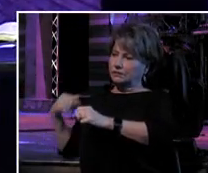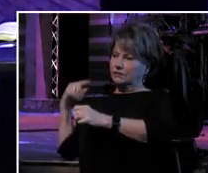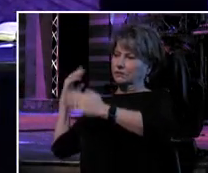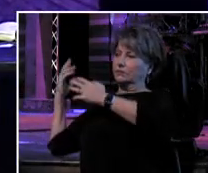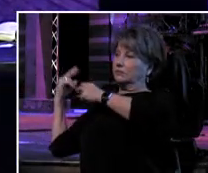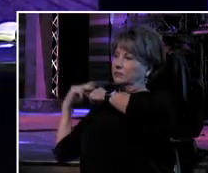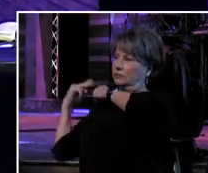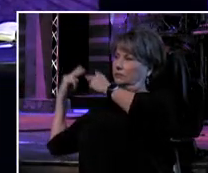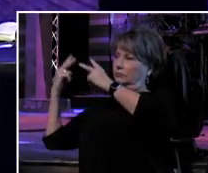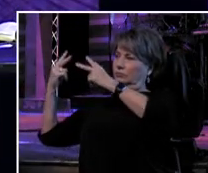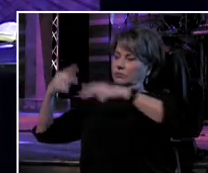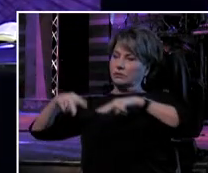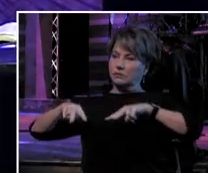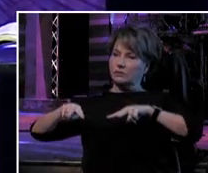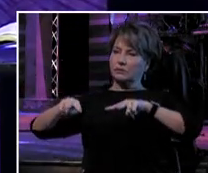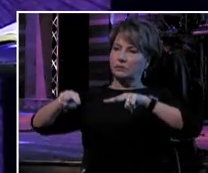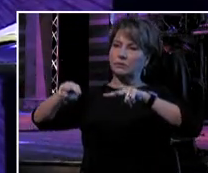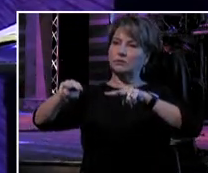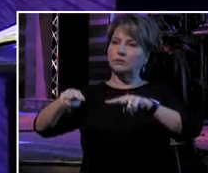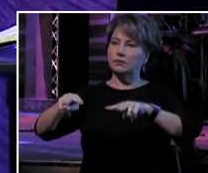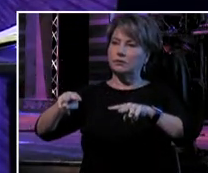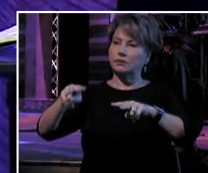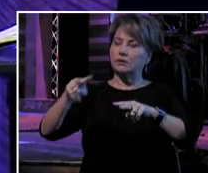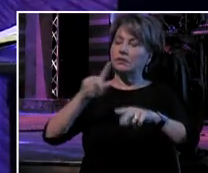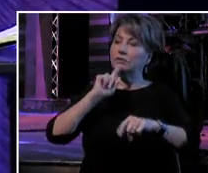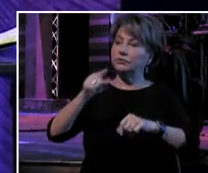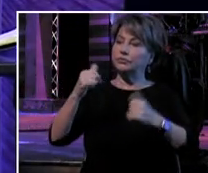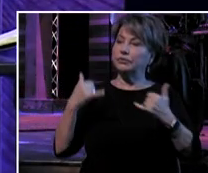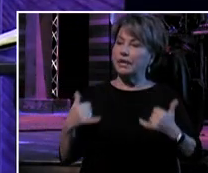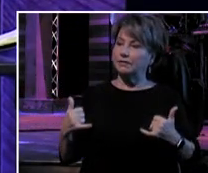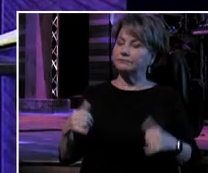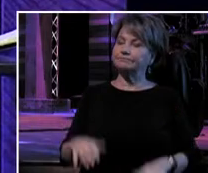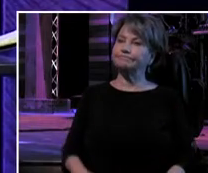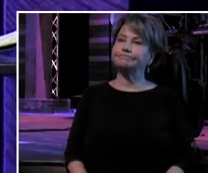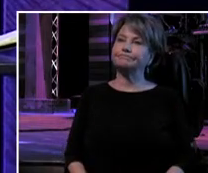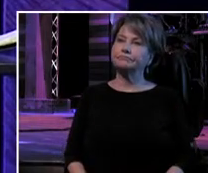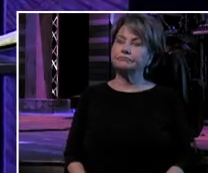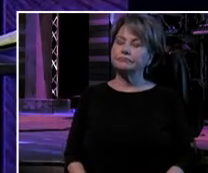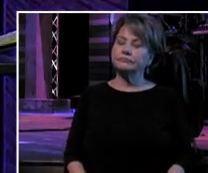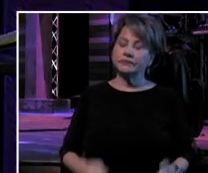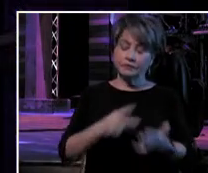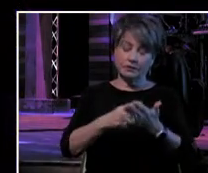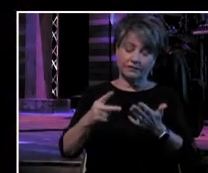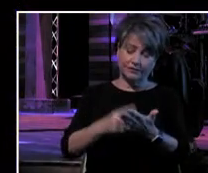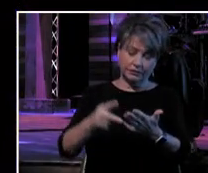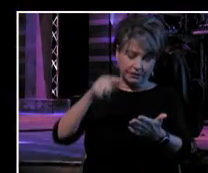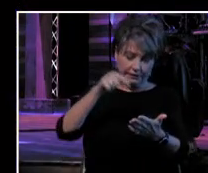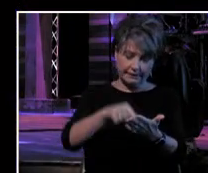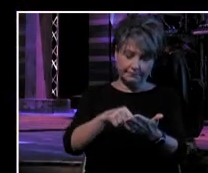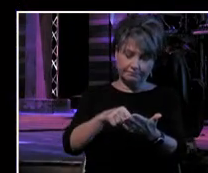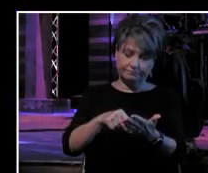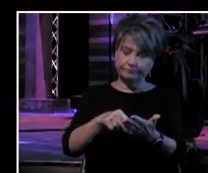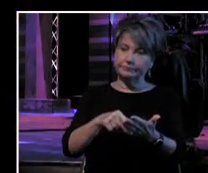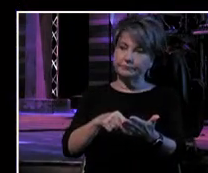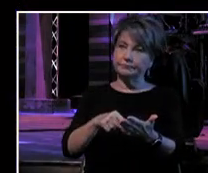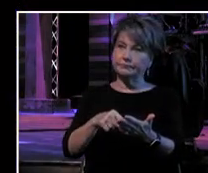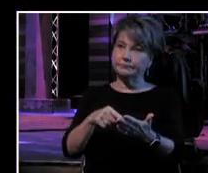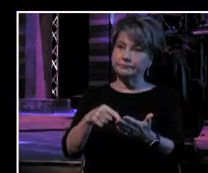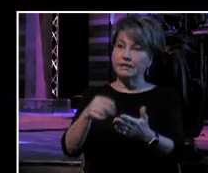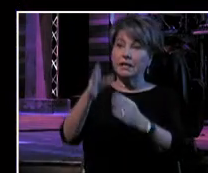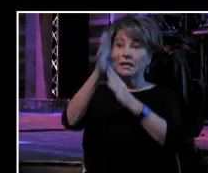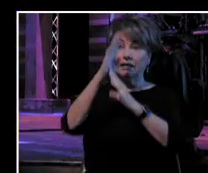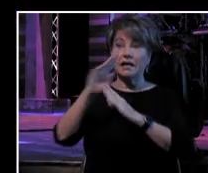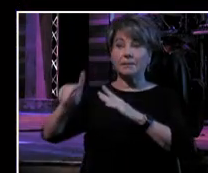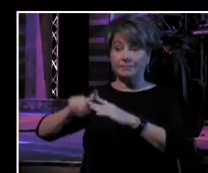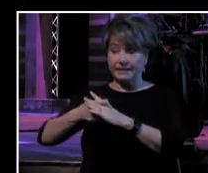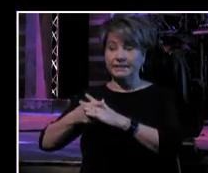twenty-first century. Okay, so Paul writes this just in the verses we've read already. He said, he who began a good work in you will bring